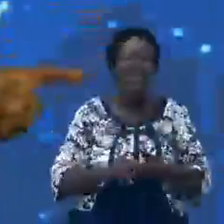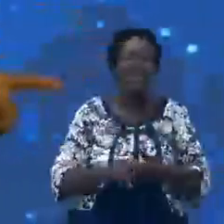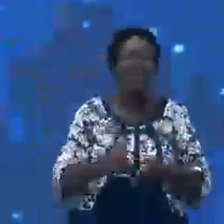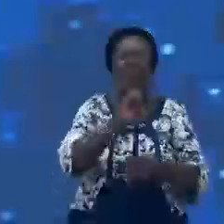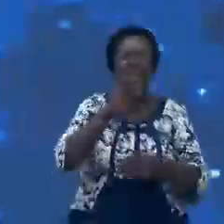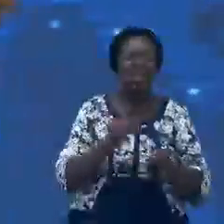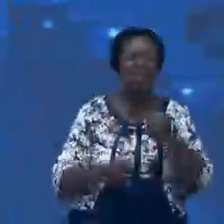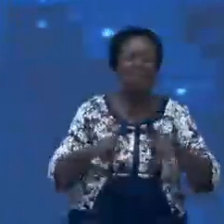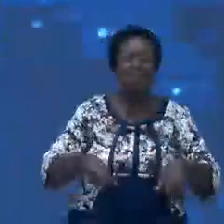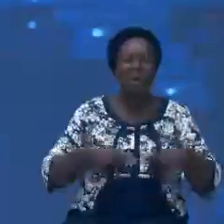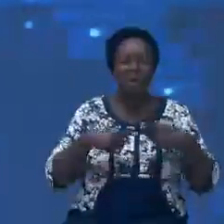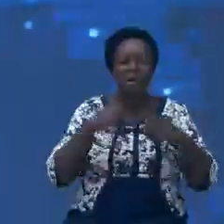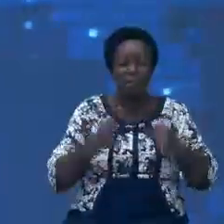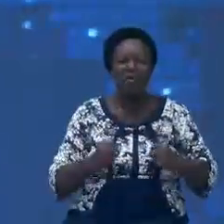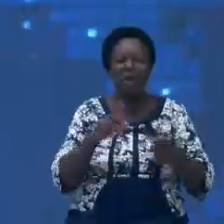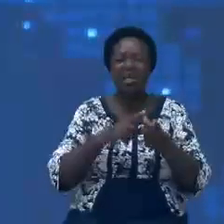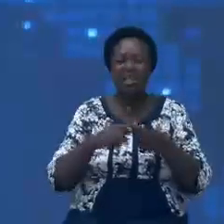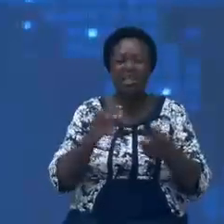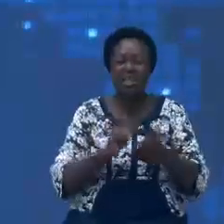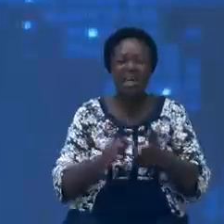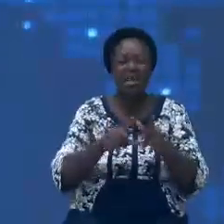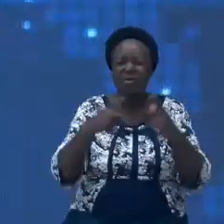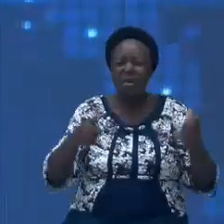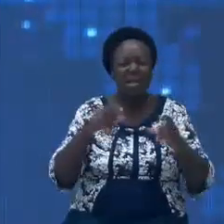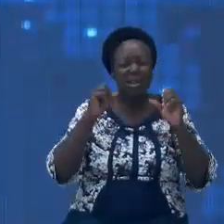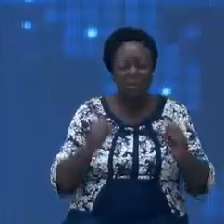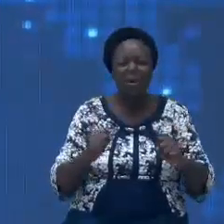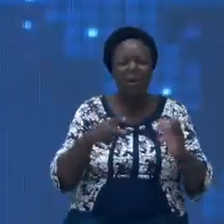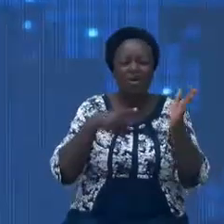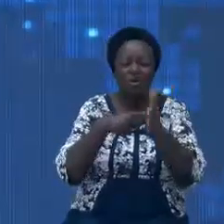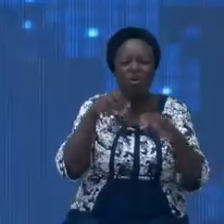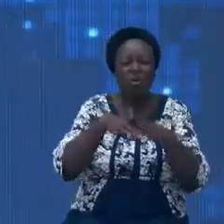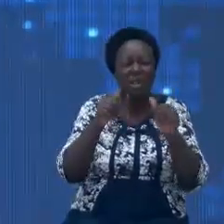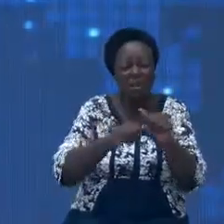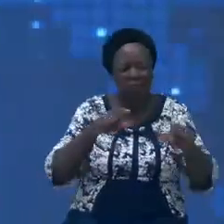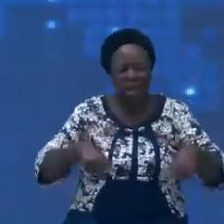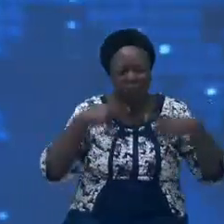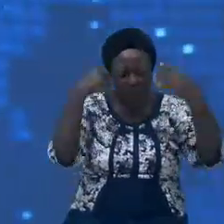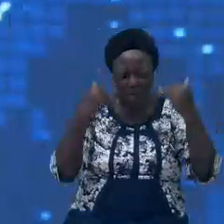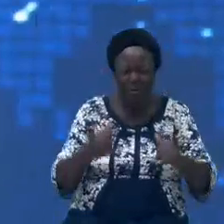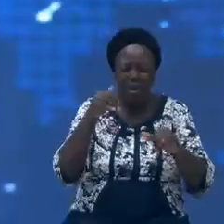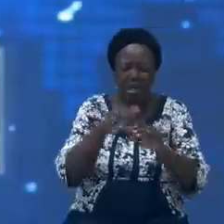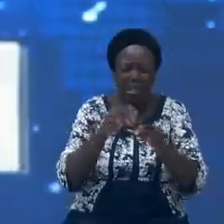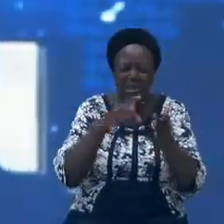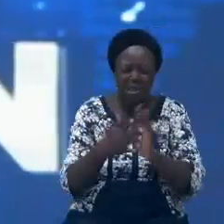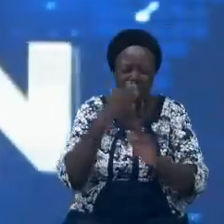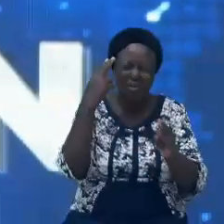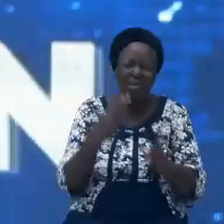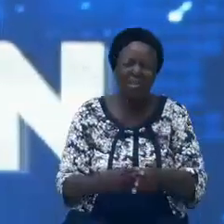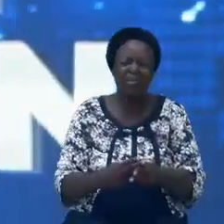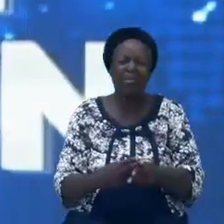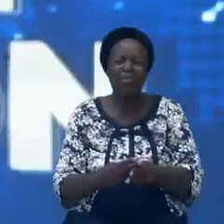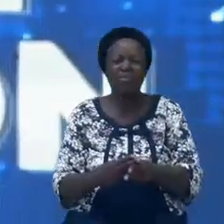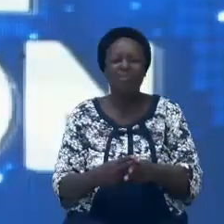power, that eternal power, that permanent power, that preeminent power, manifest in every